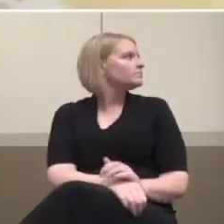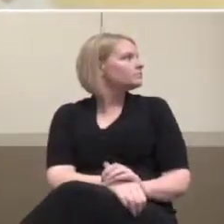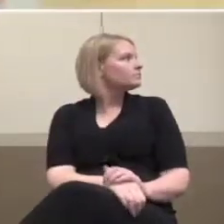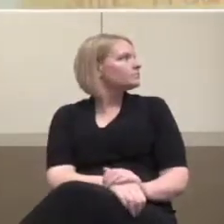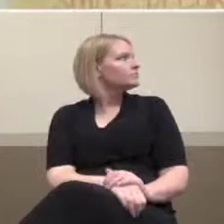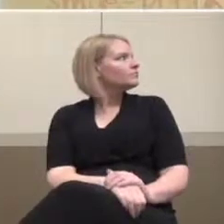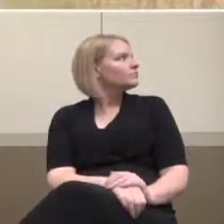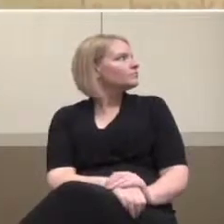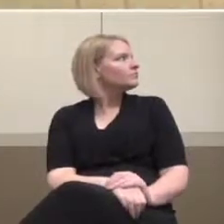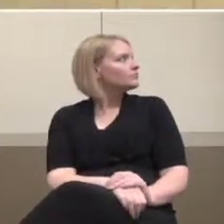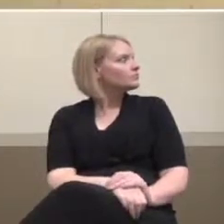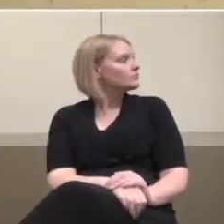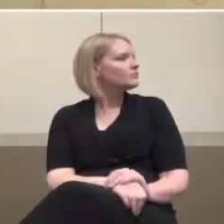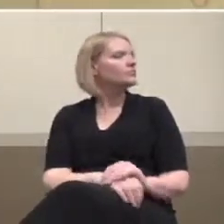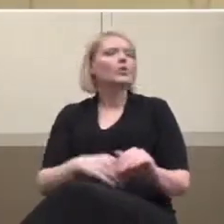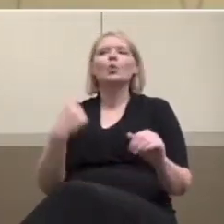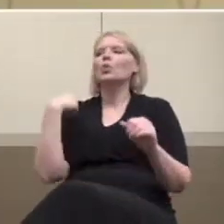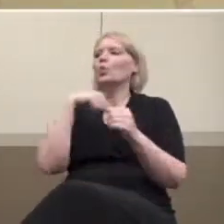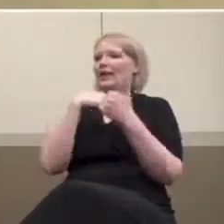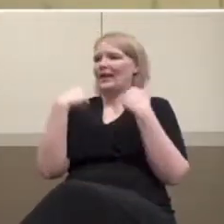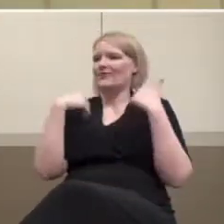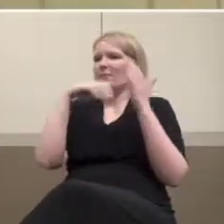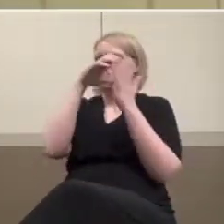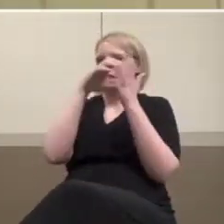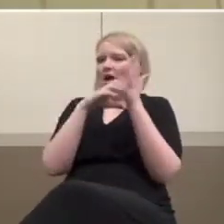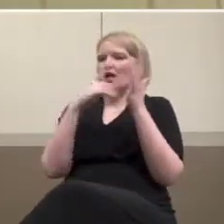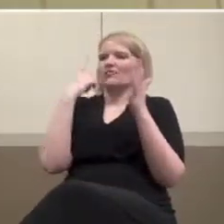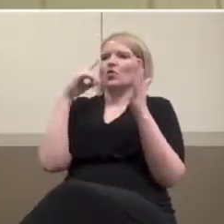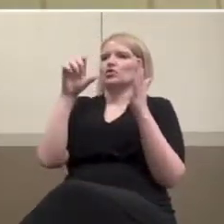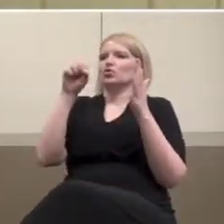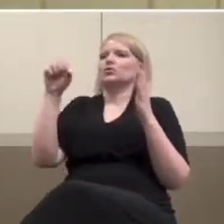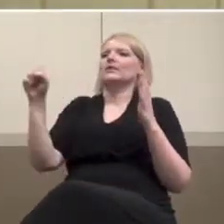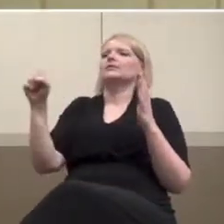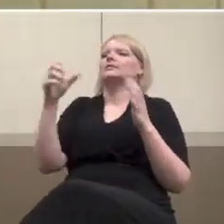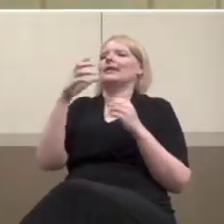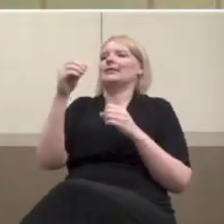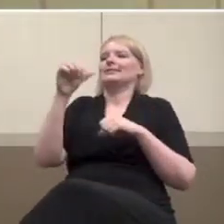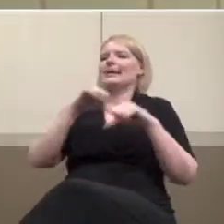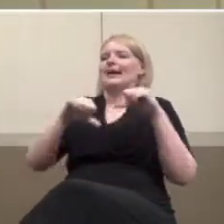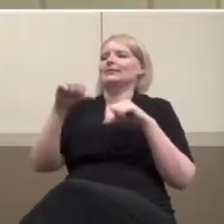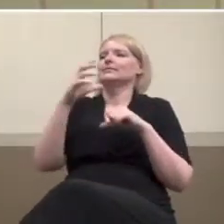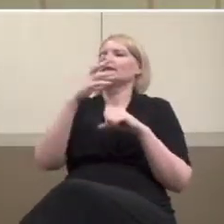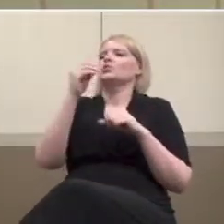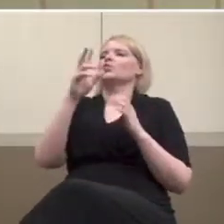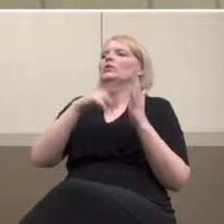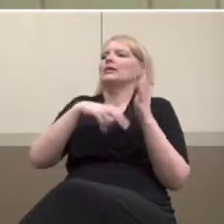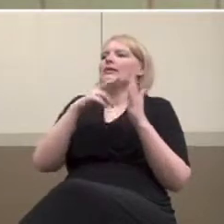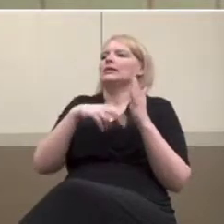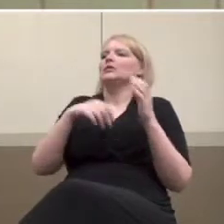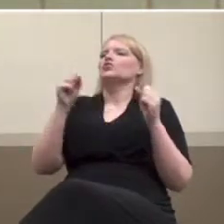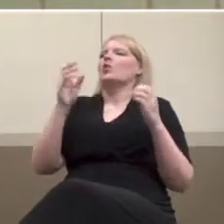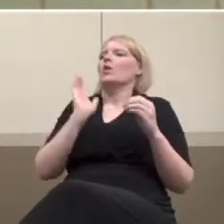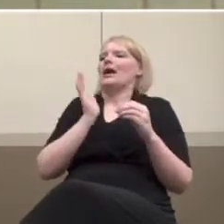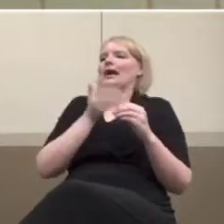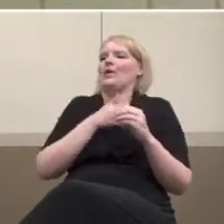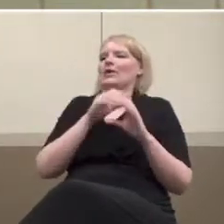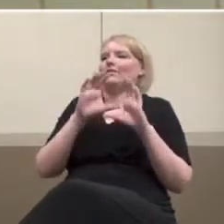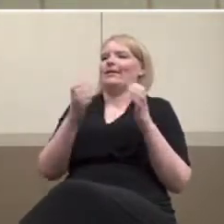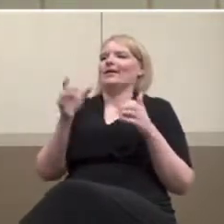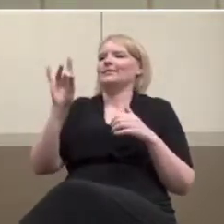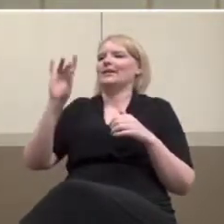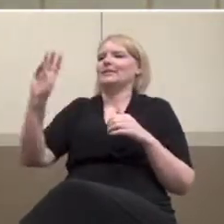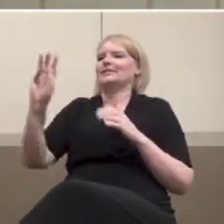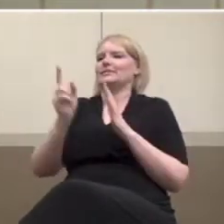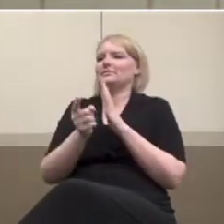some block scheduling just for our social studies and science and our reading, so that makes the class 86 minutes, so it is definitely a long